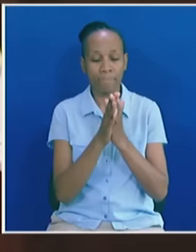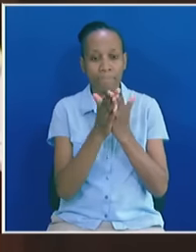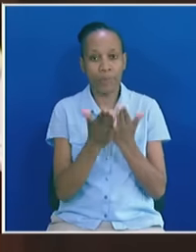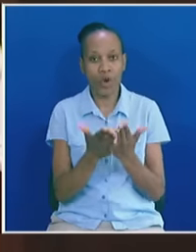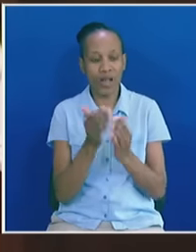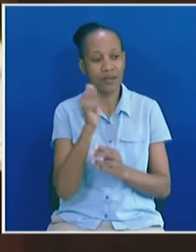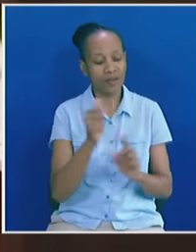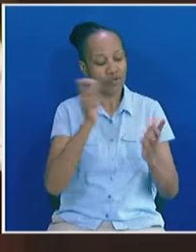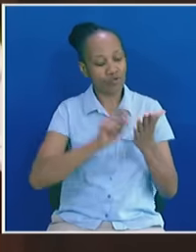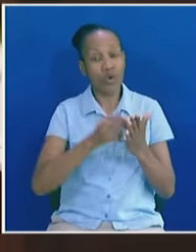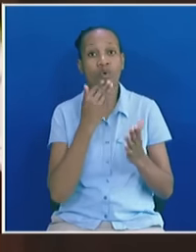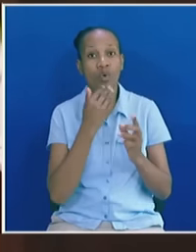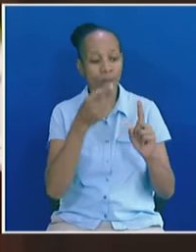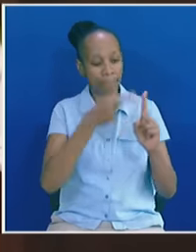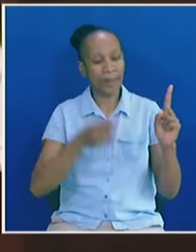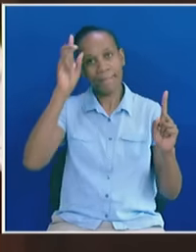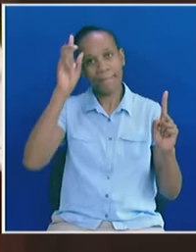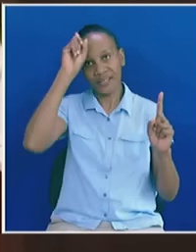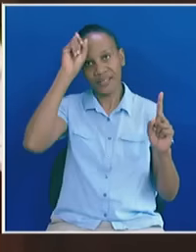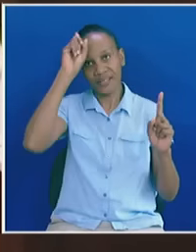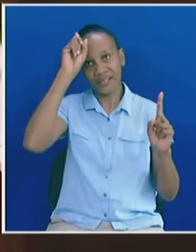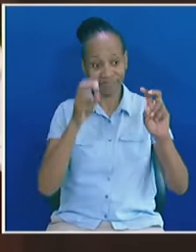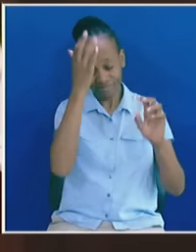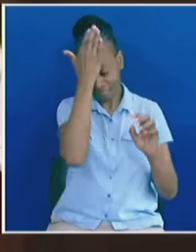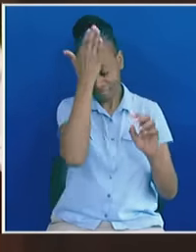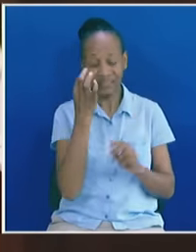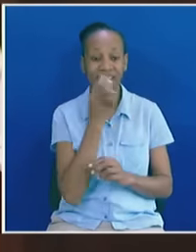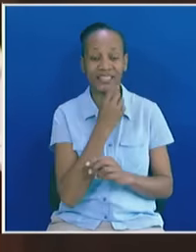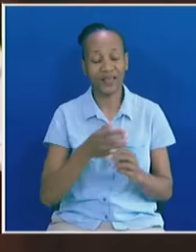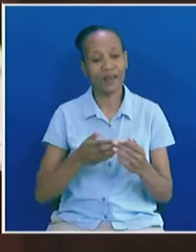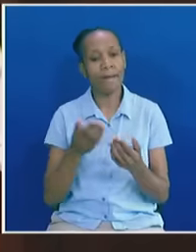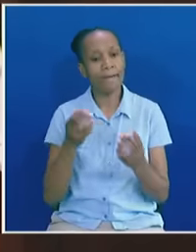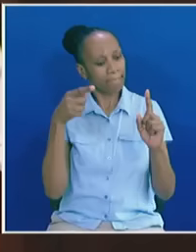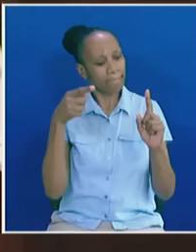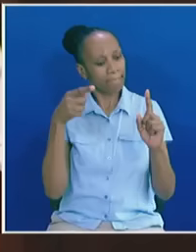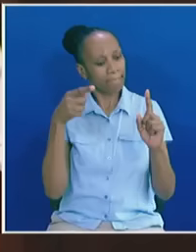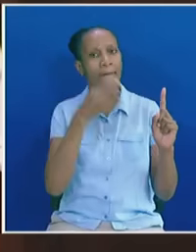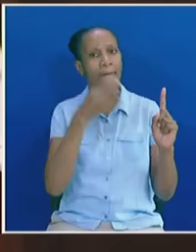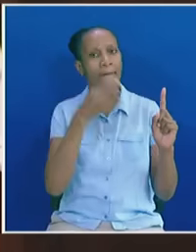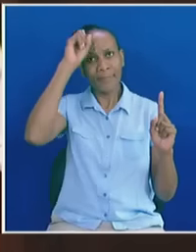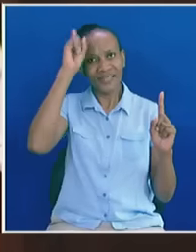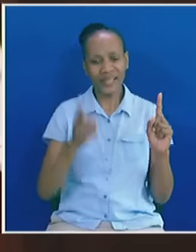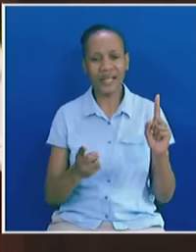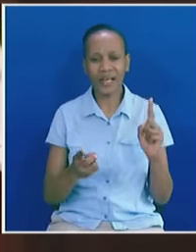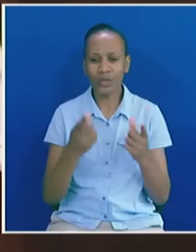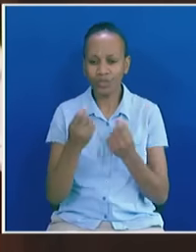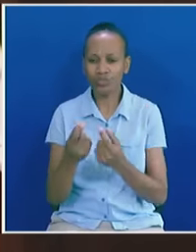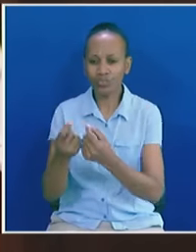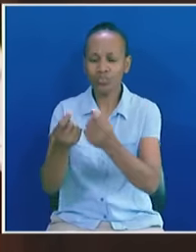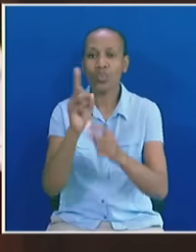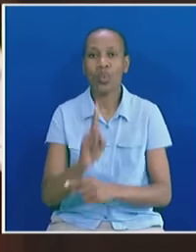a Leader, where he says, "It was through Mandela that the world learned the spirit